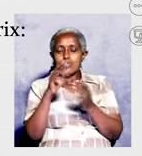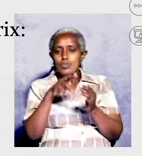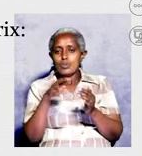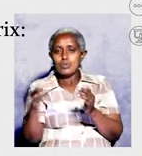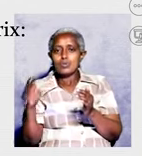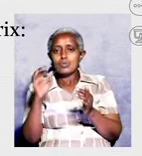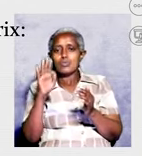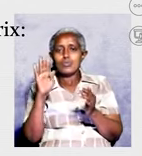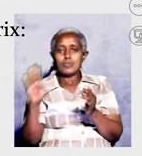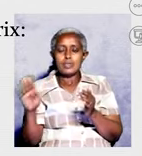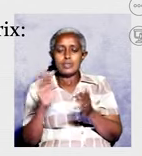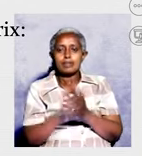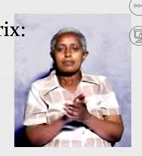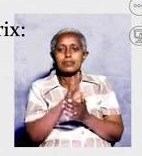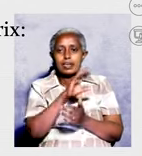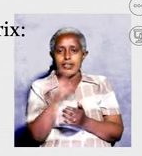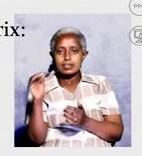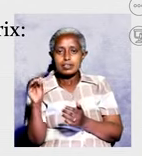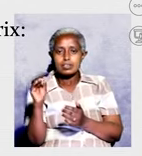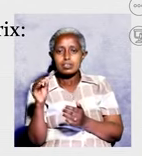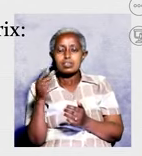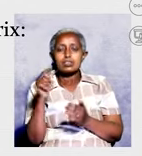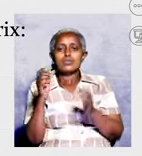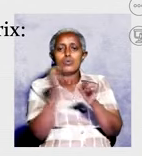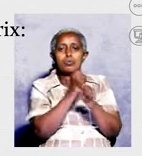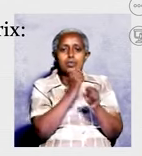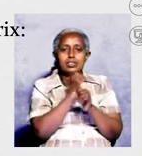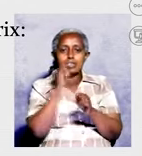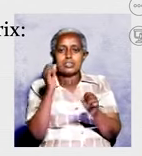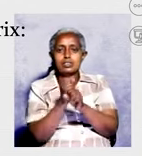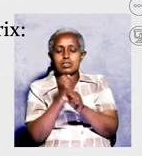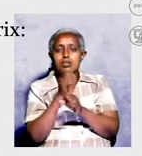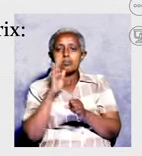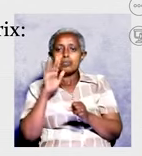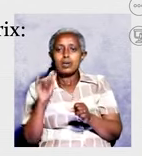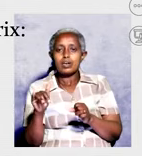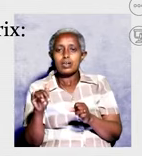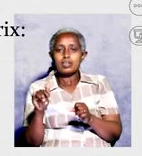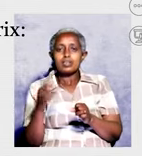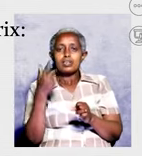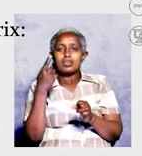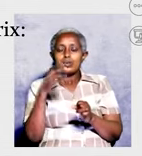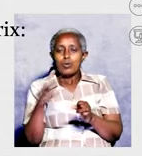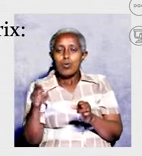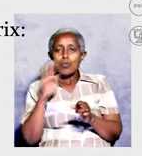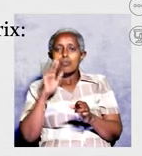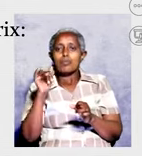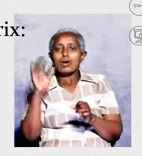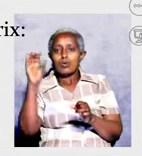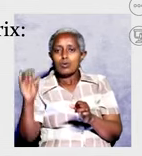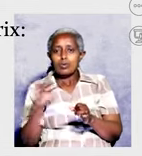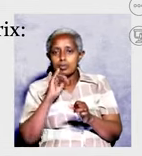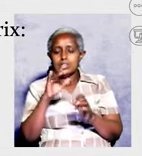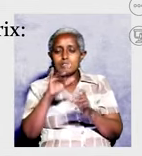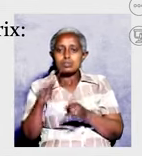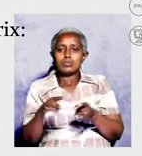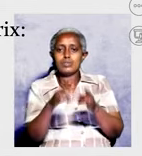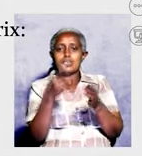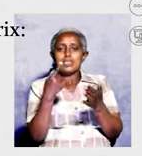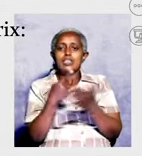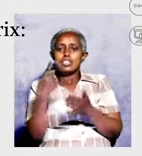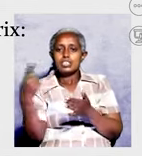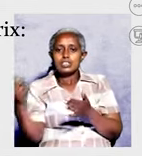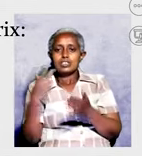of B, and the operation is done by row by column in such a way that